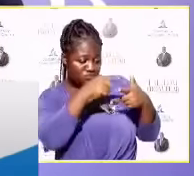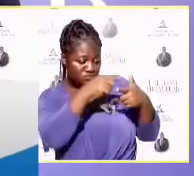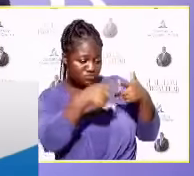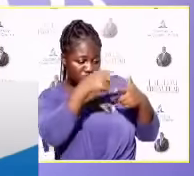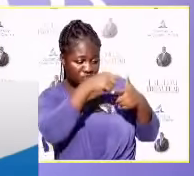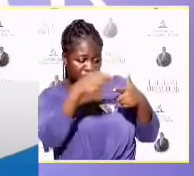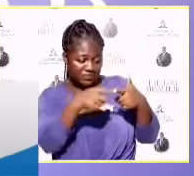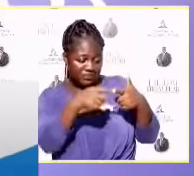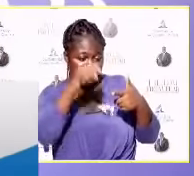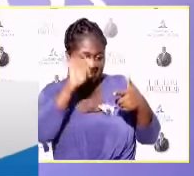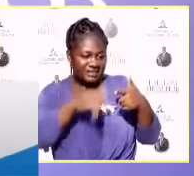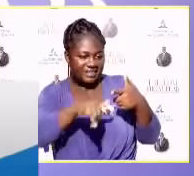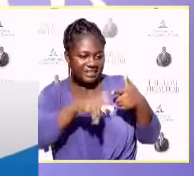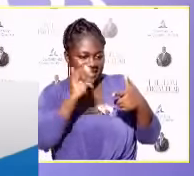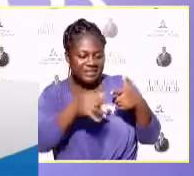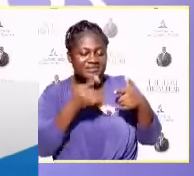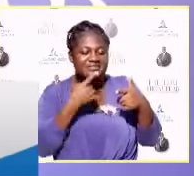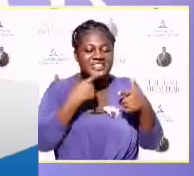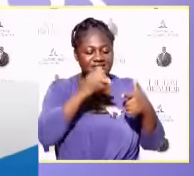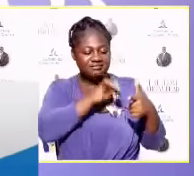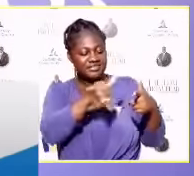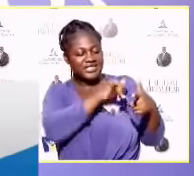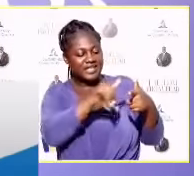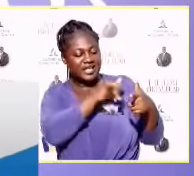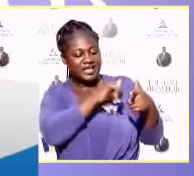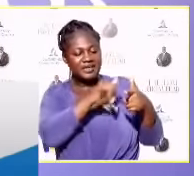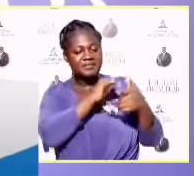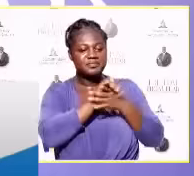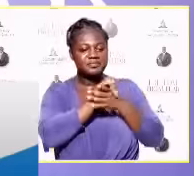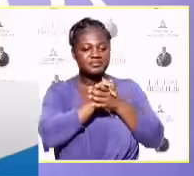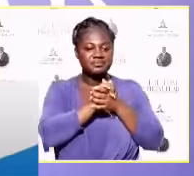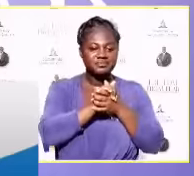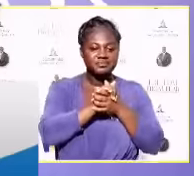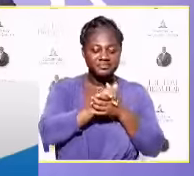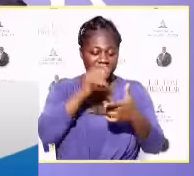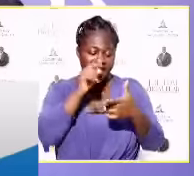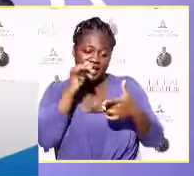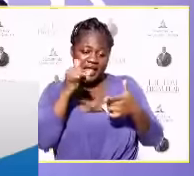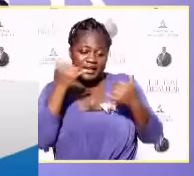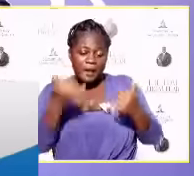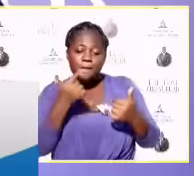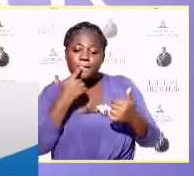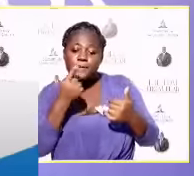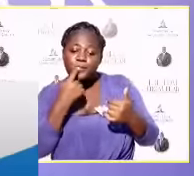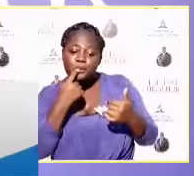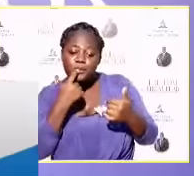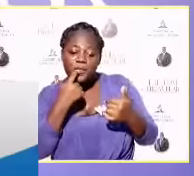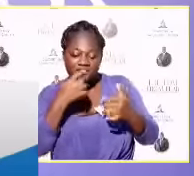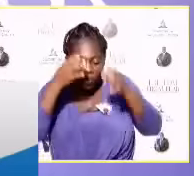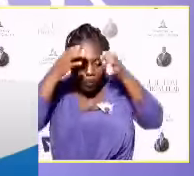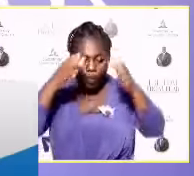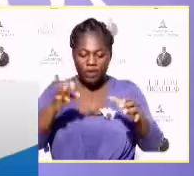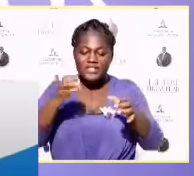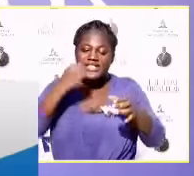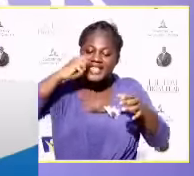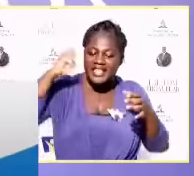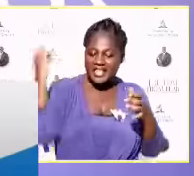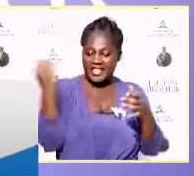are virtually saying the same thing. Thou givest thy mouth to evil.